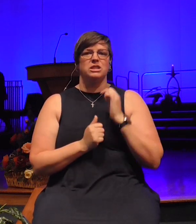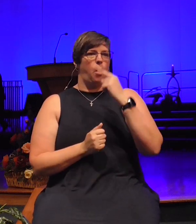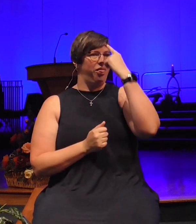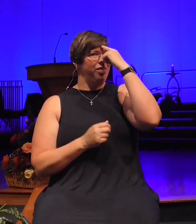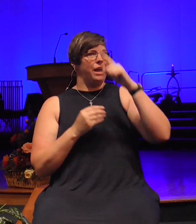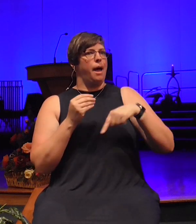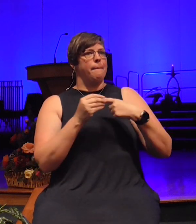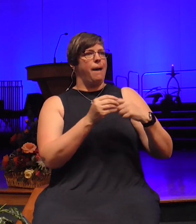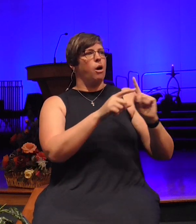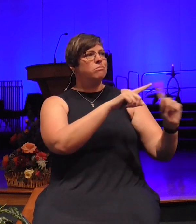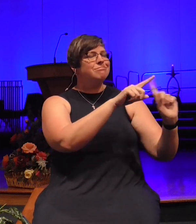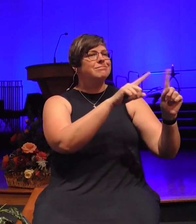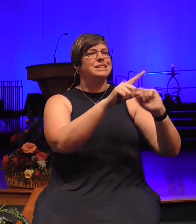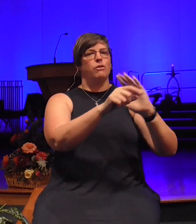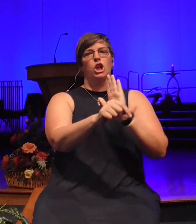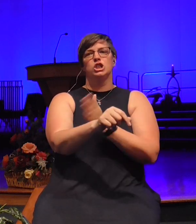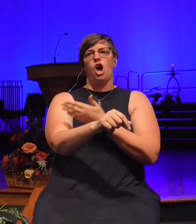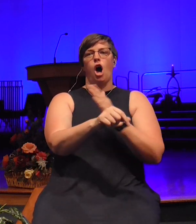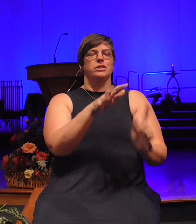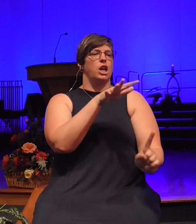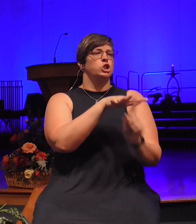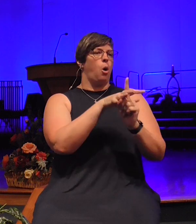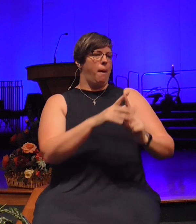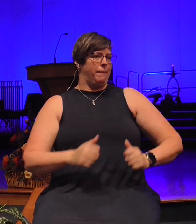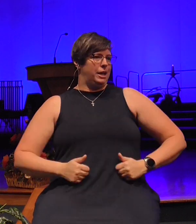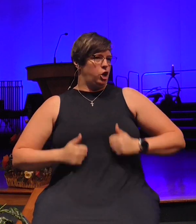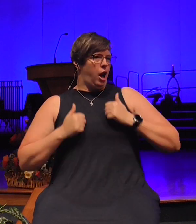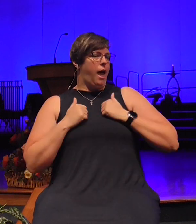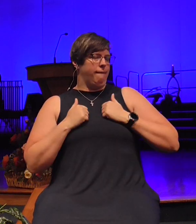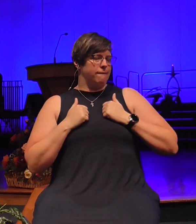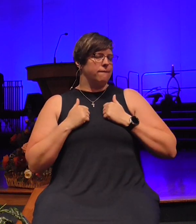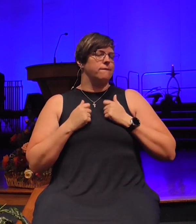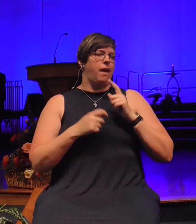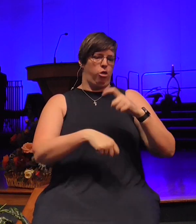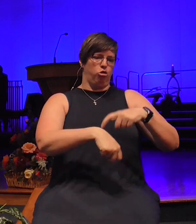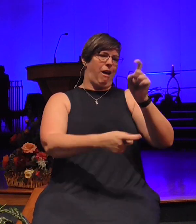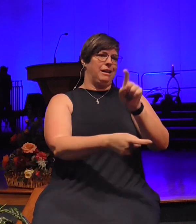Think about those songs that perhaps showed up in your life just at the right